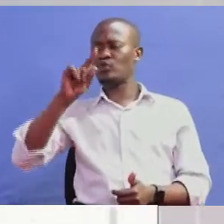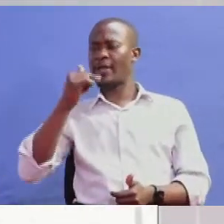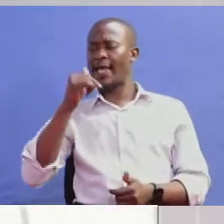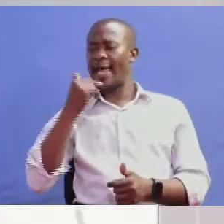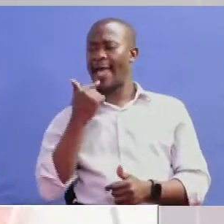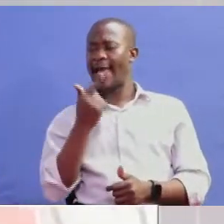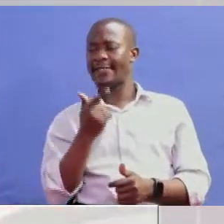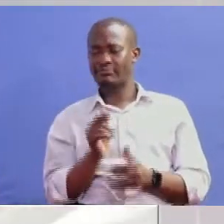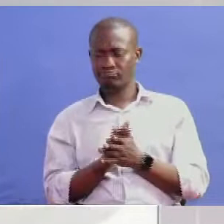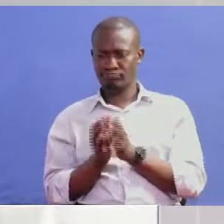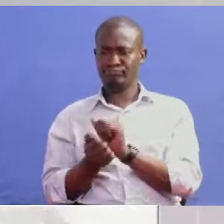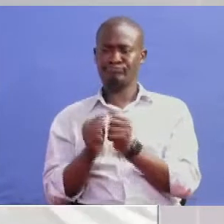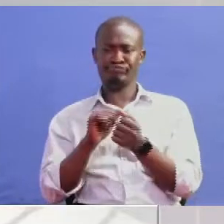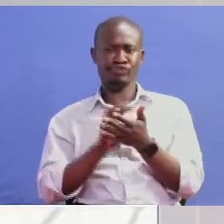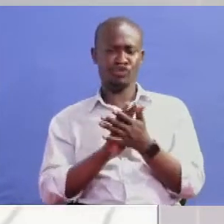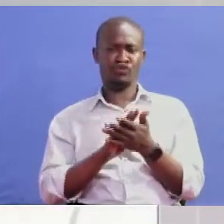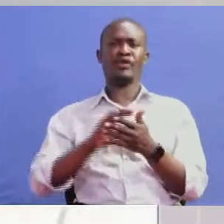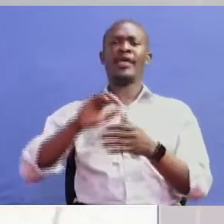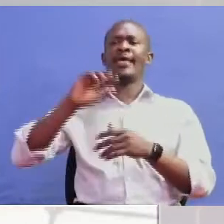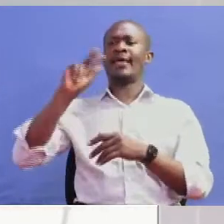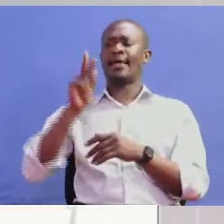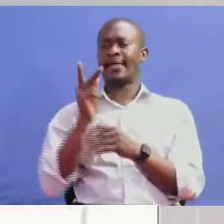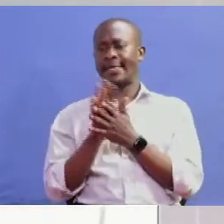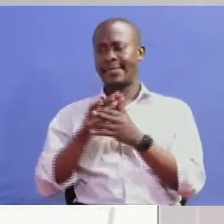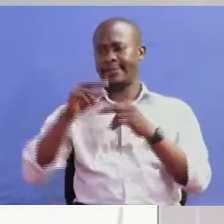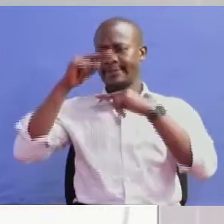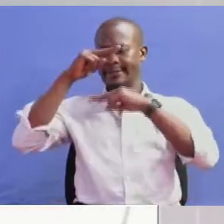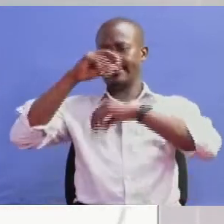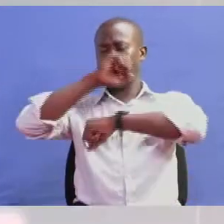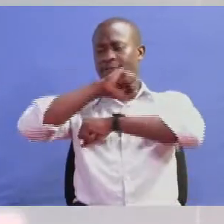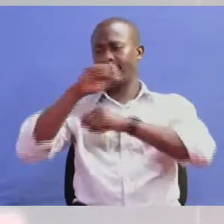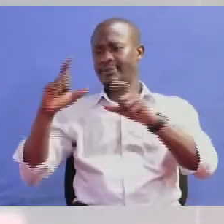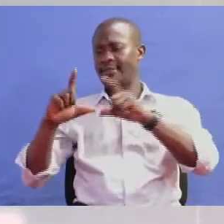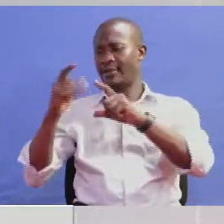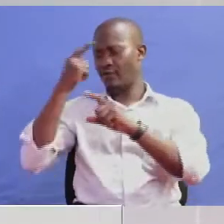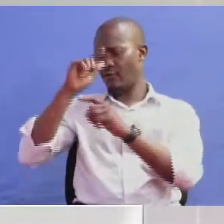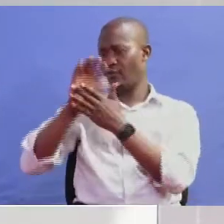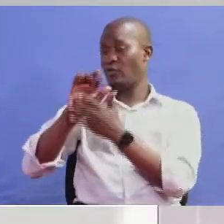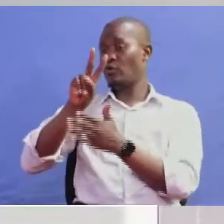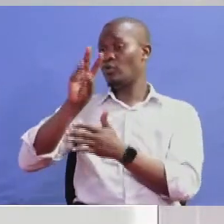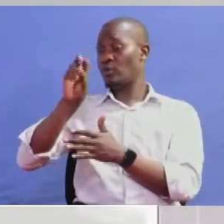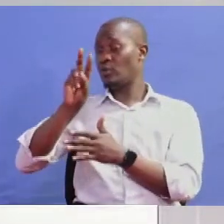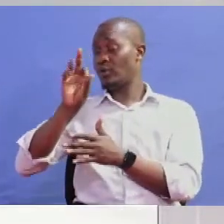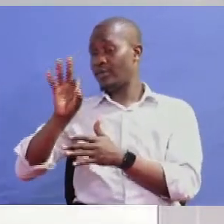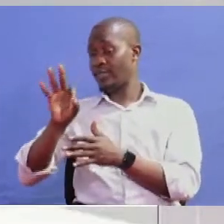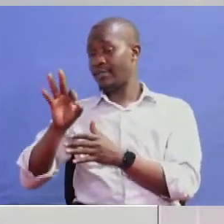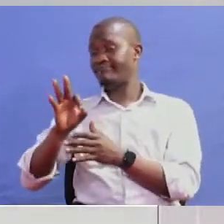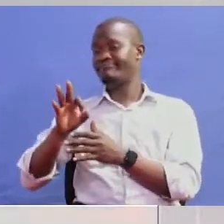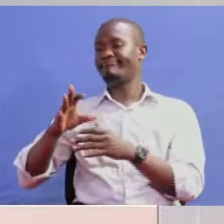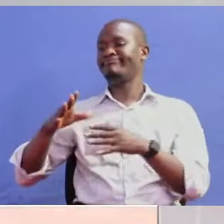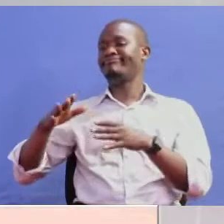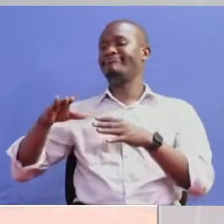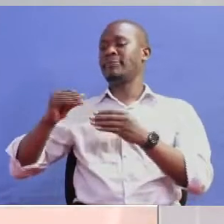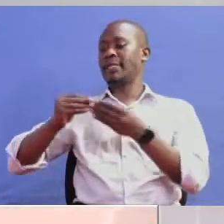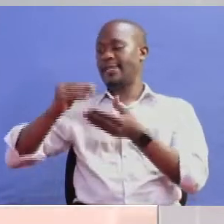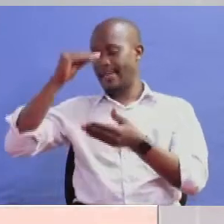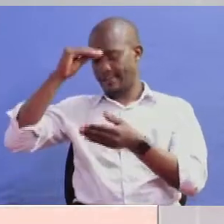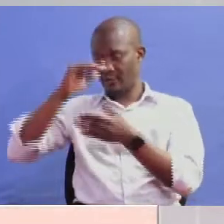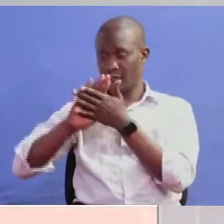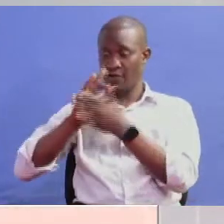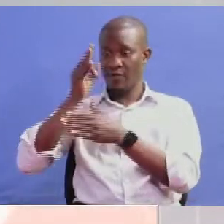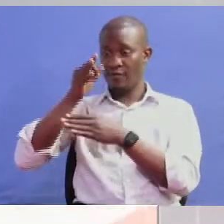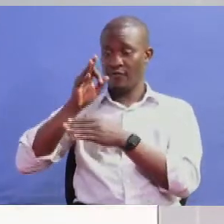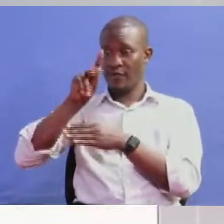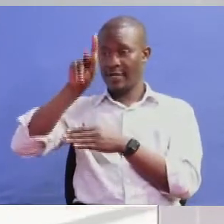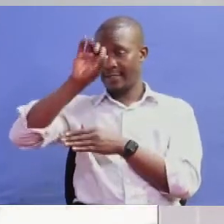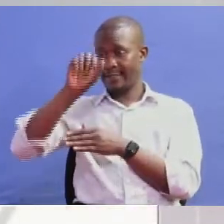changes in the Kenya Certificate of Secondary Education grading system for 2023 candidates and all future KCAC